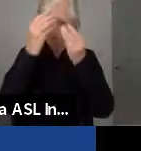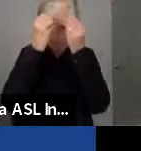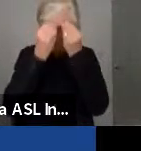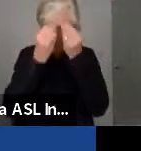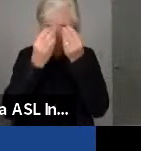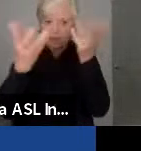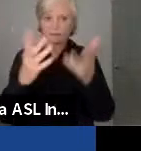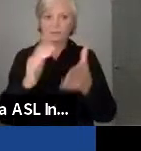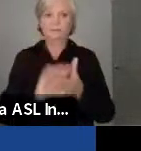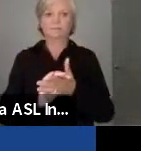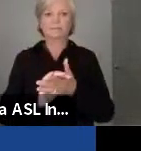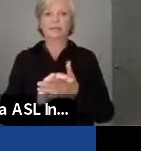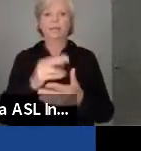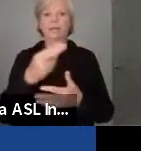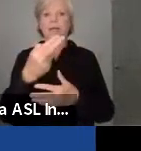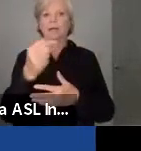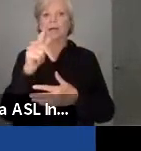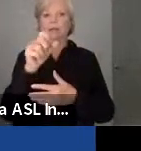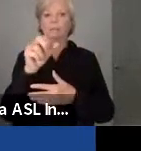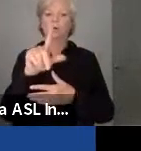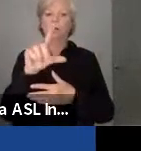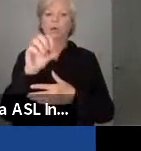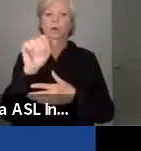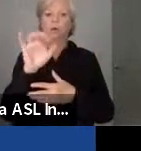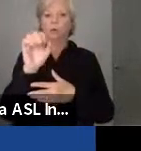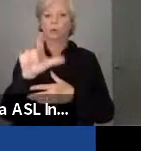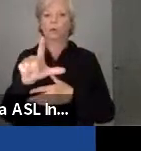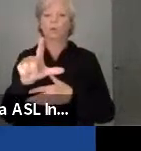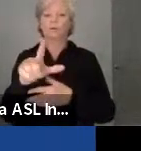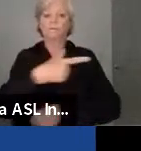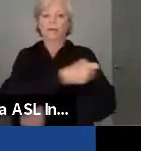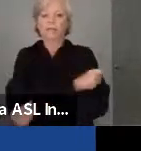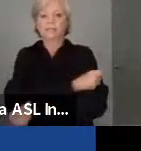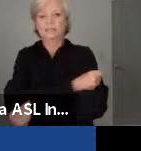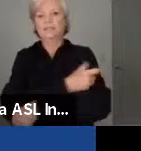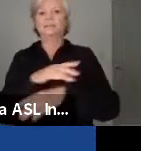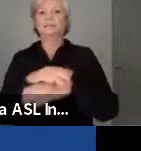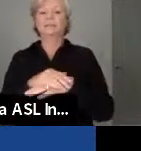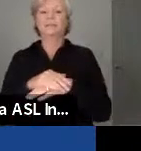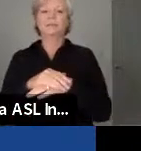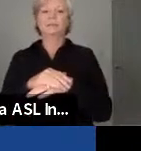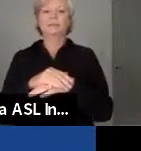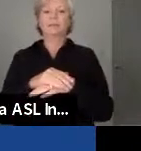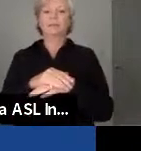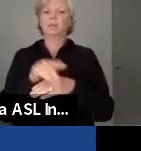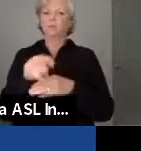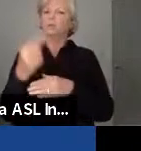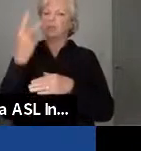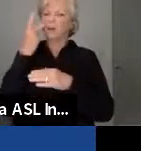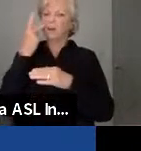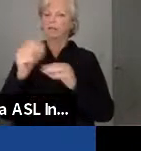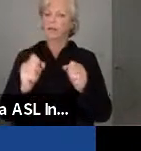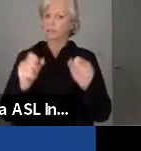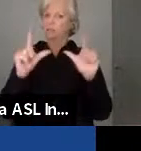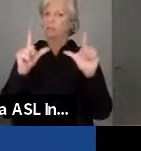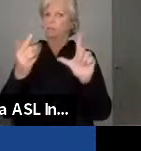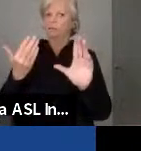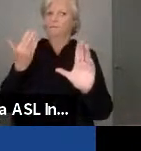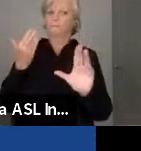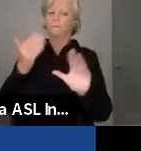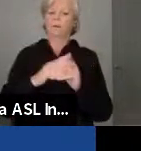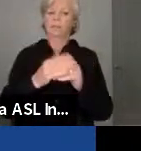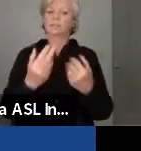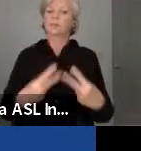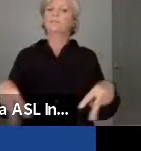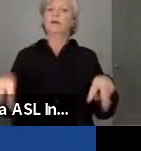HCSA's hyperlocal vaccination campaign. This is a slide that we've already shown. That's really our values and